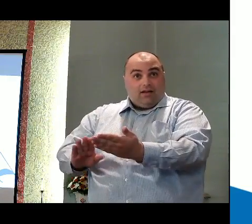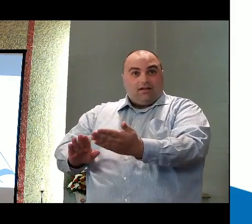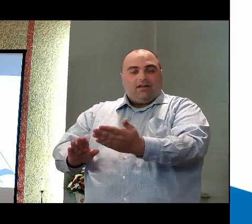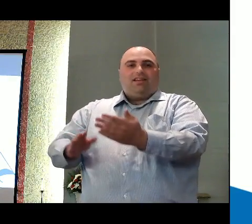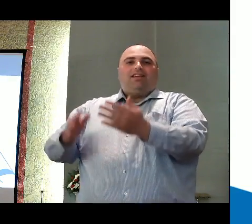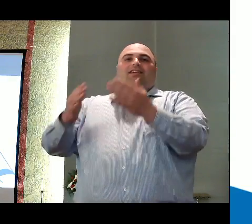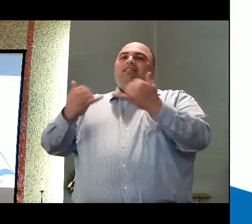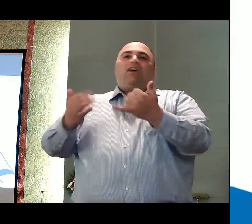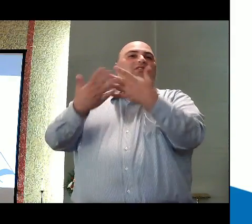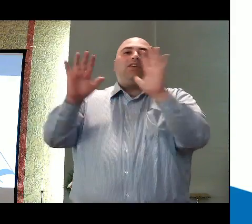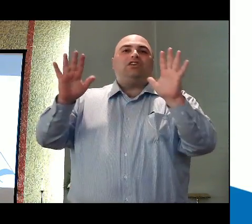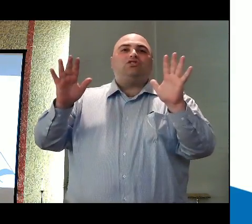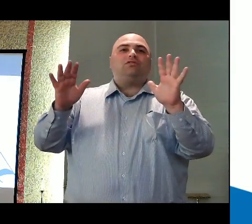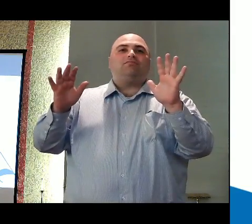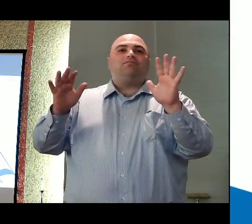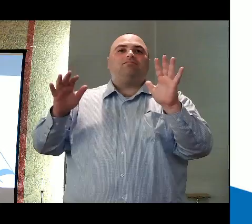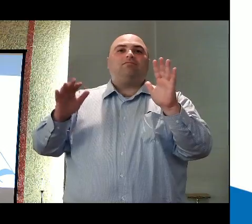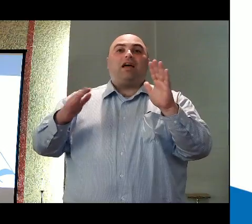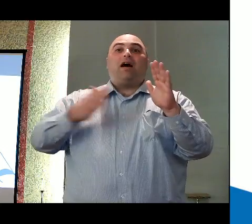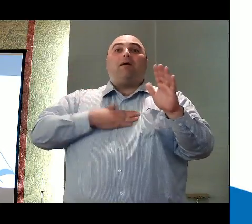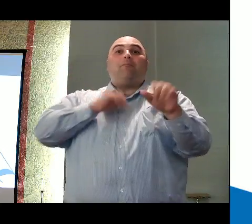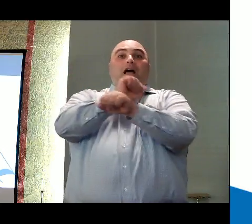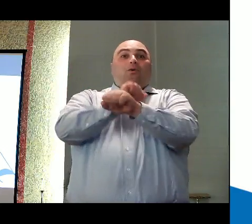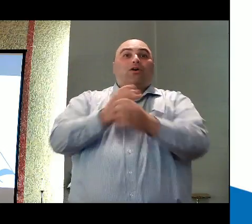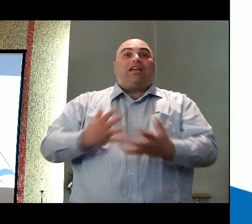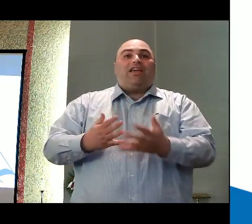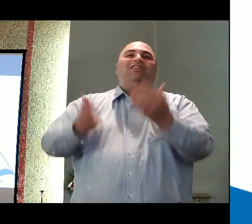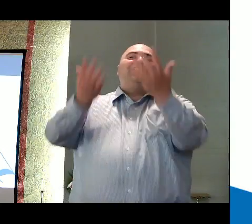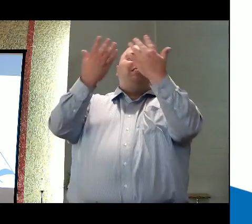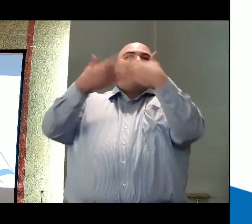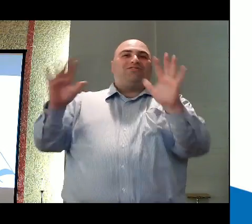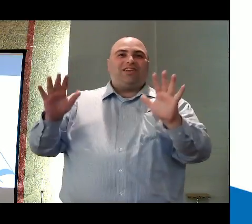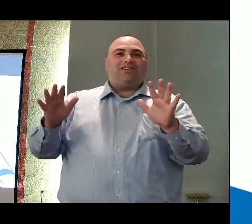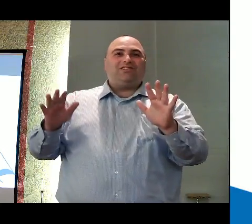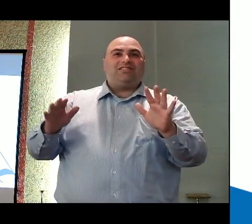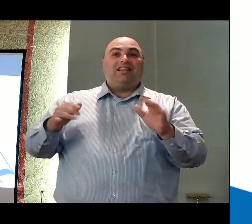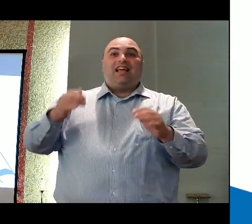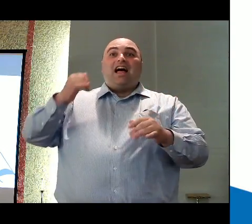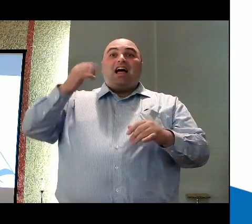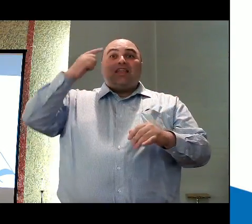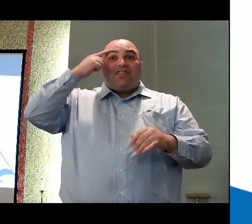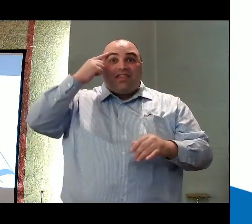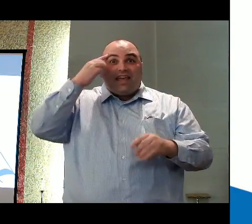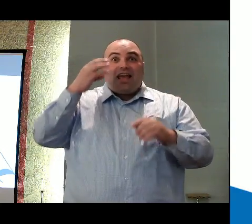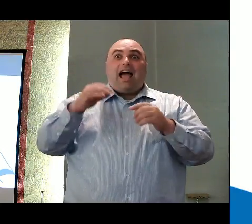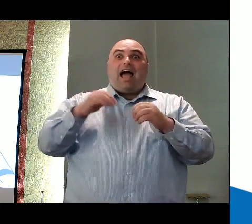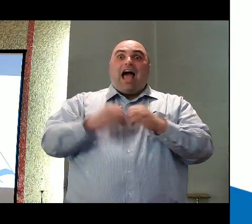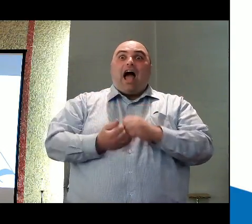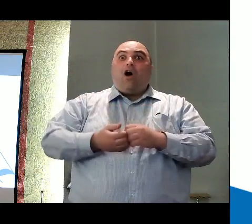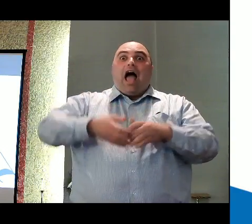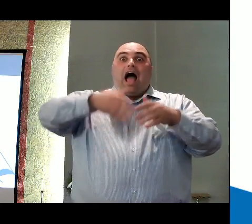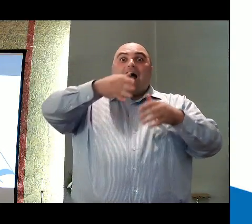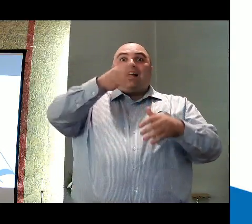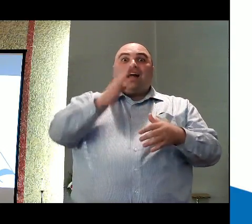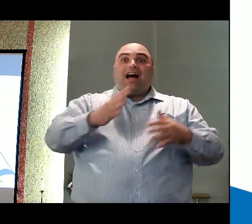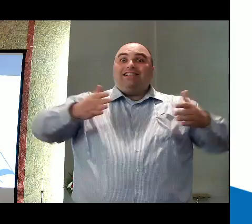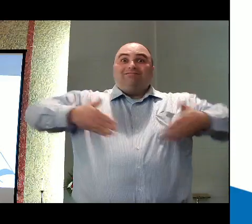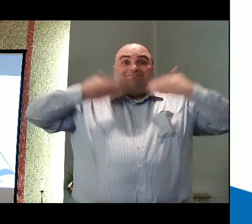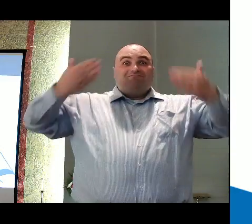to imagine God as that, you know, father whose heart's broken because his son just died on the cross. But, You know, looking at it this